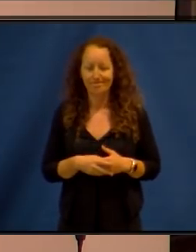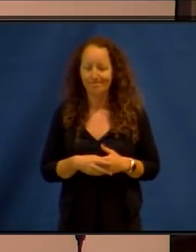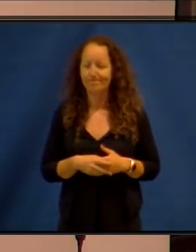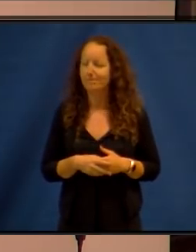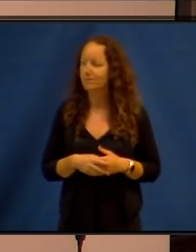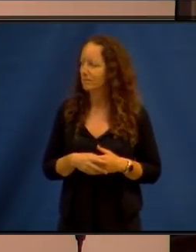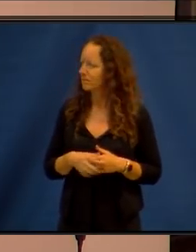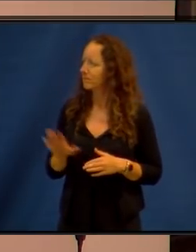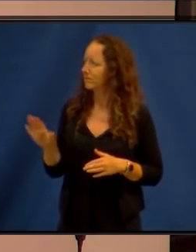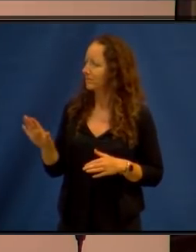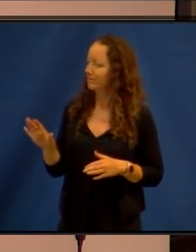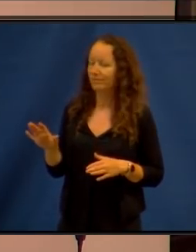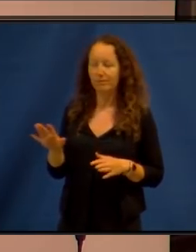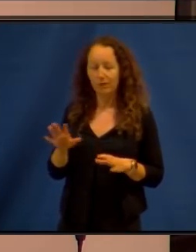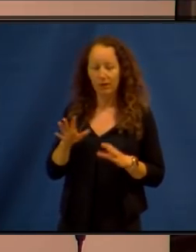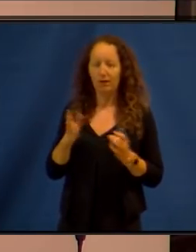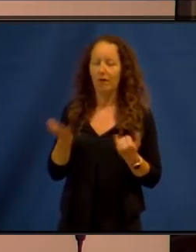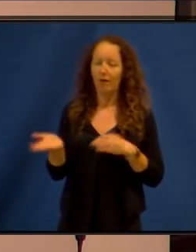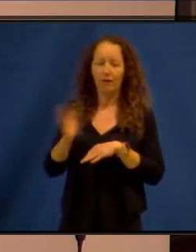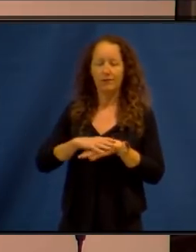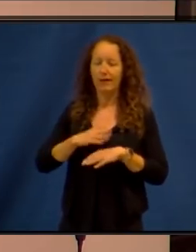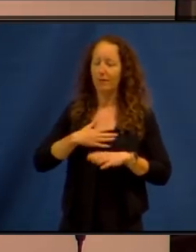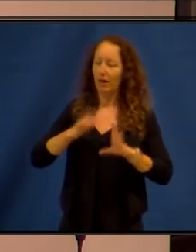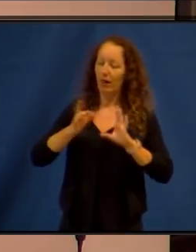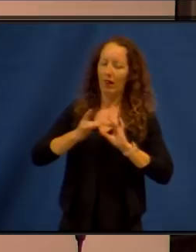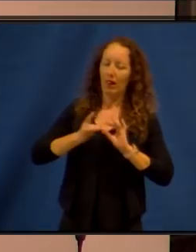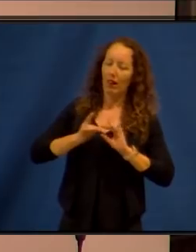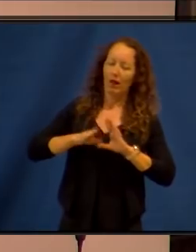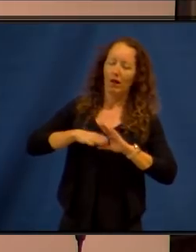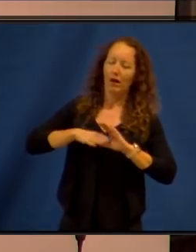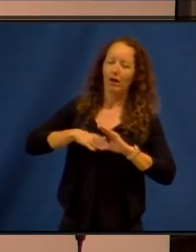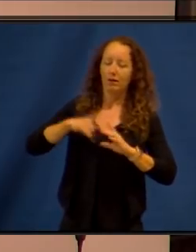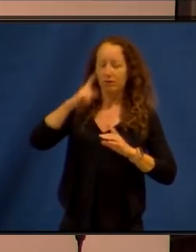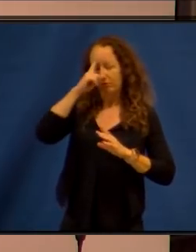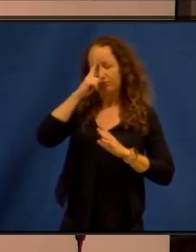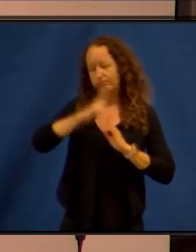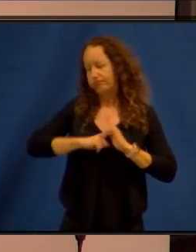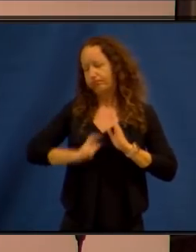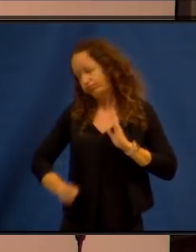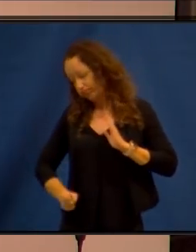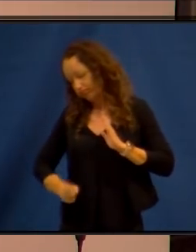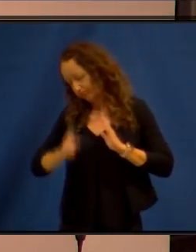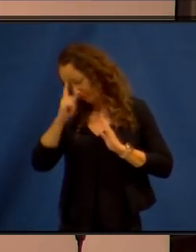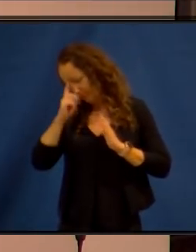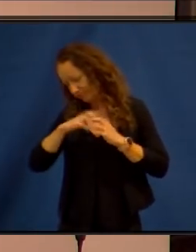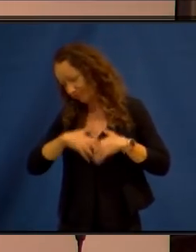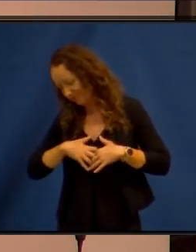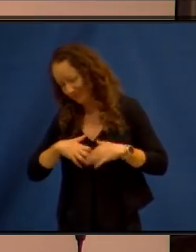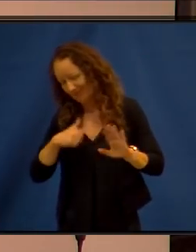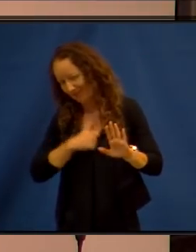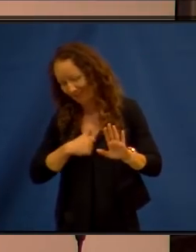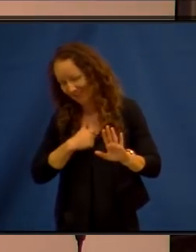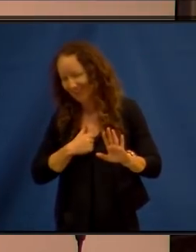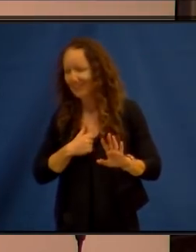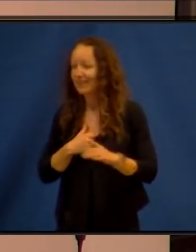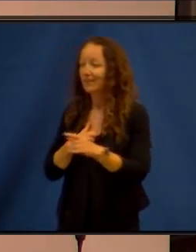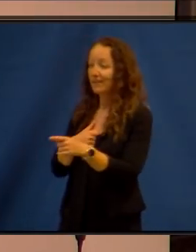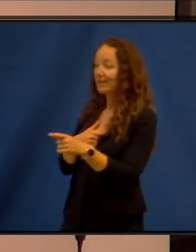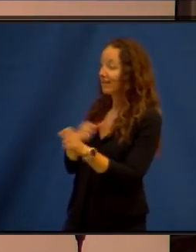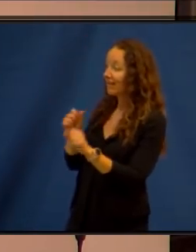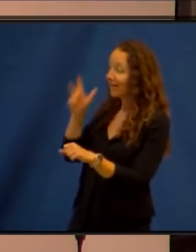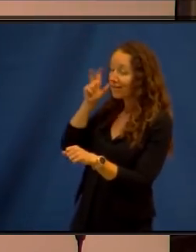wow. I've been talking a lot today, so sorry. Yes, you have. Is your mic up? Is your mic up sufficiently? I want to make